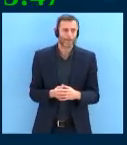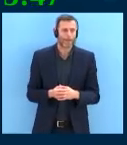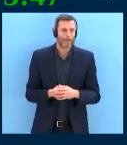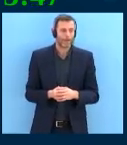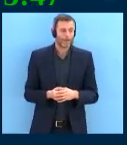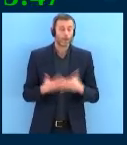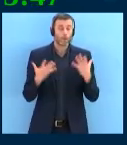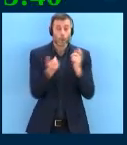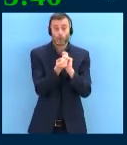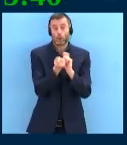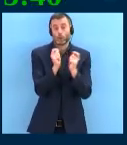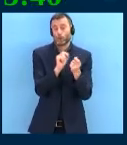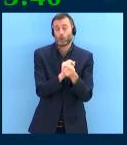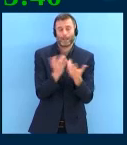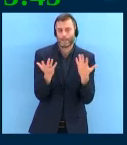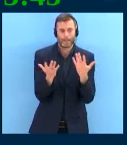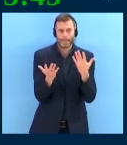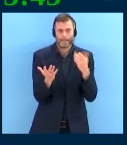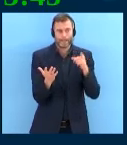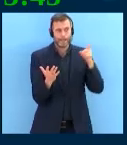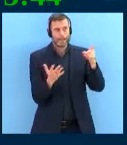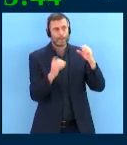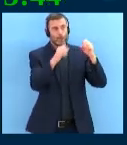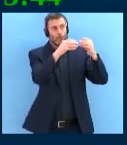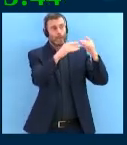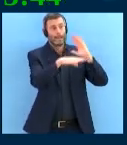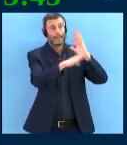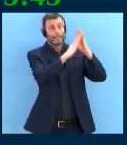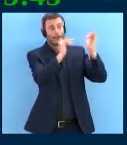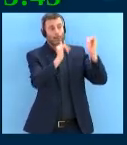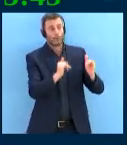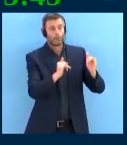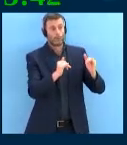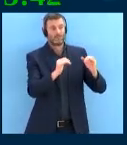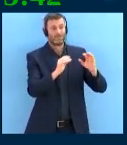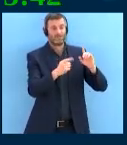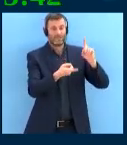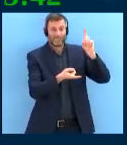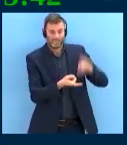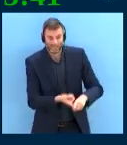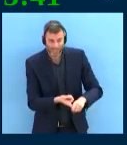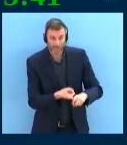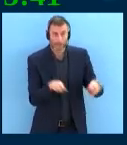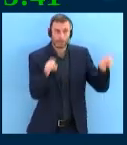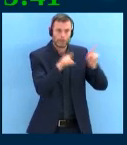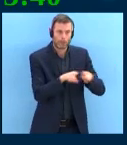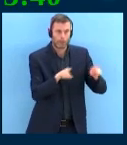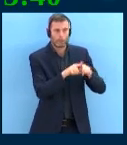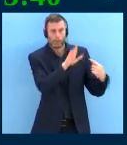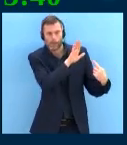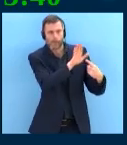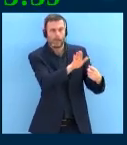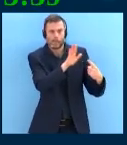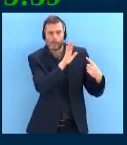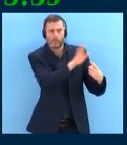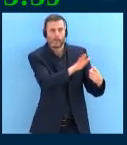could not be realized within institutions' own structures which resist to change. The political consequences